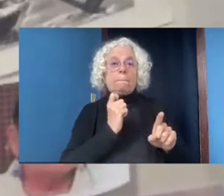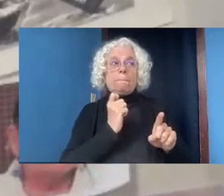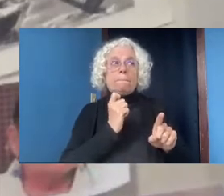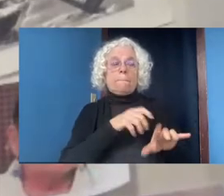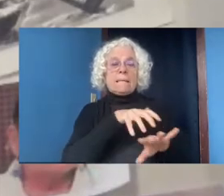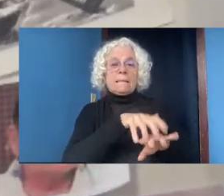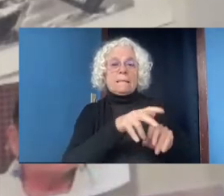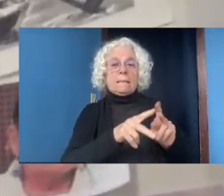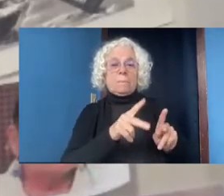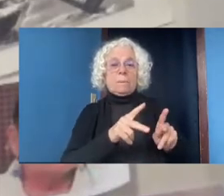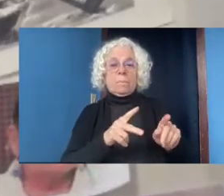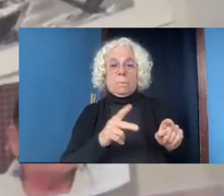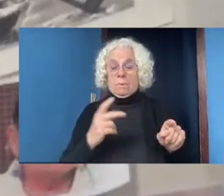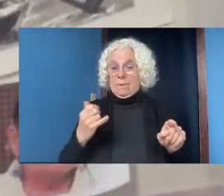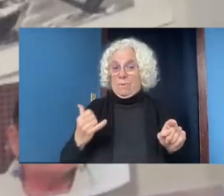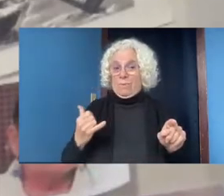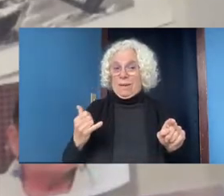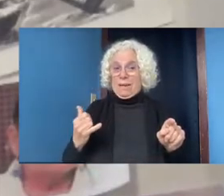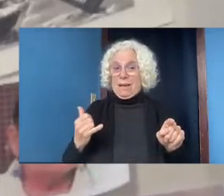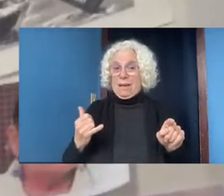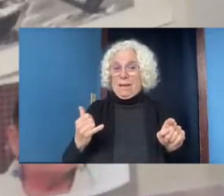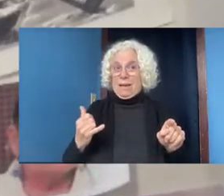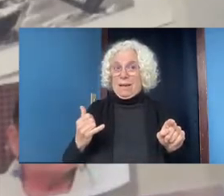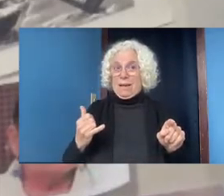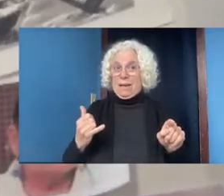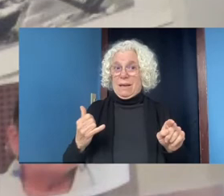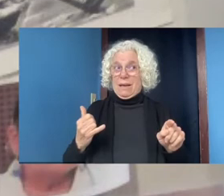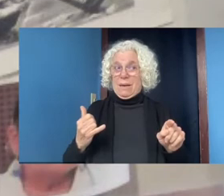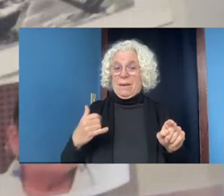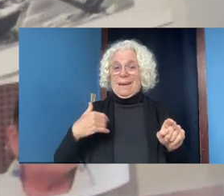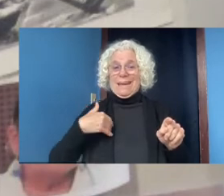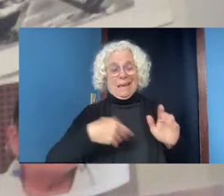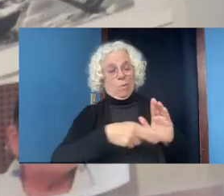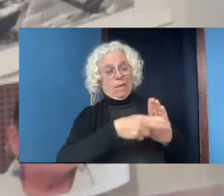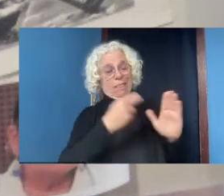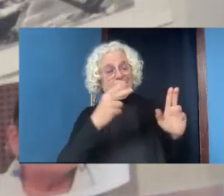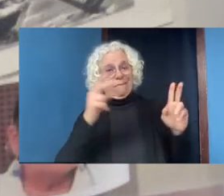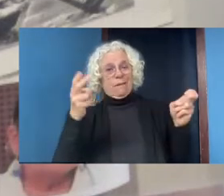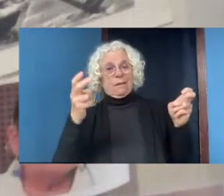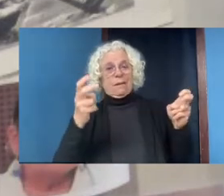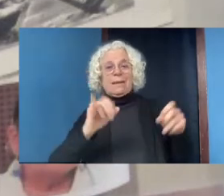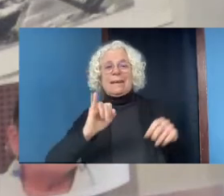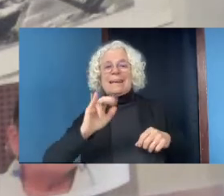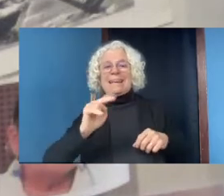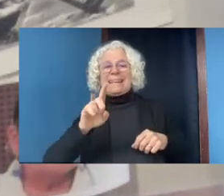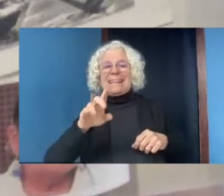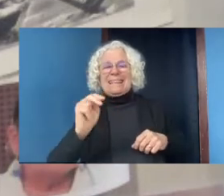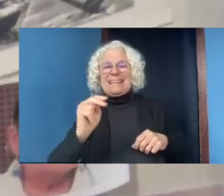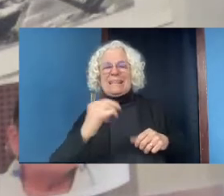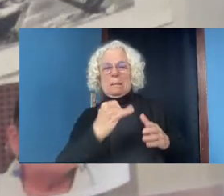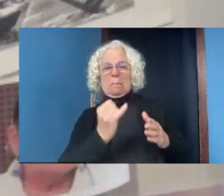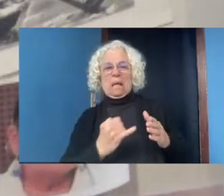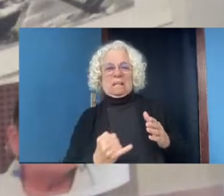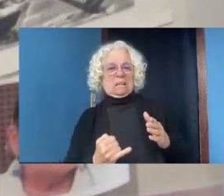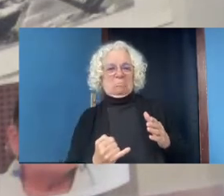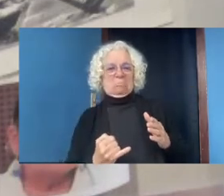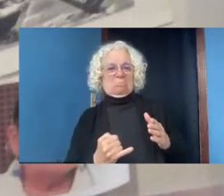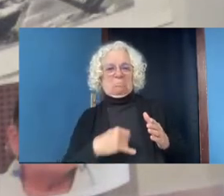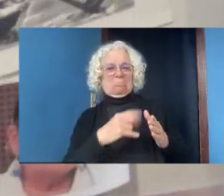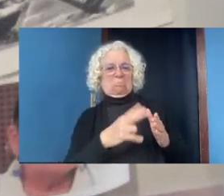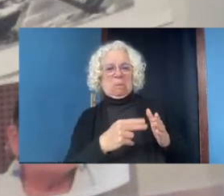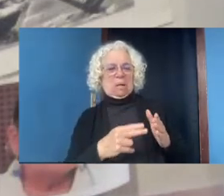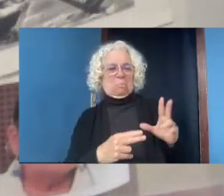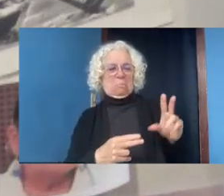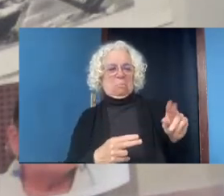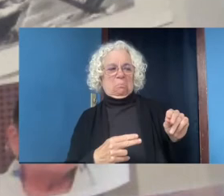think there's such thing as Indian painting. There's so many modes that people are working in that it seems